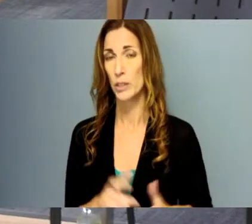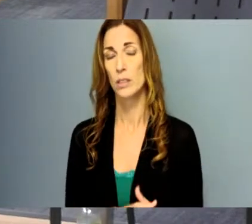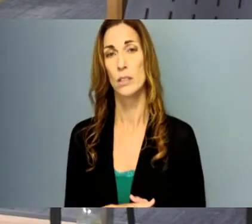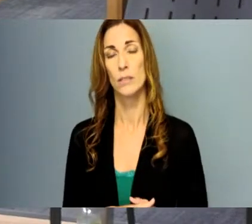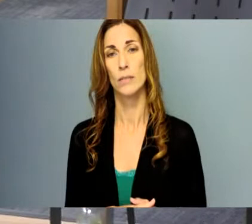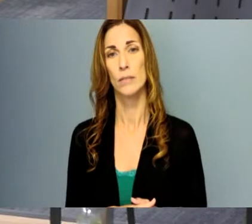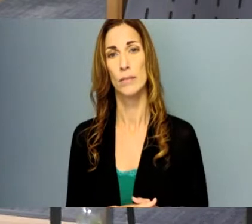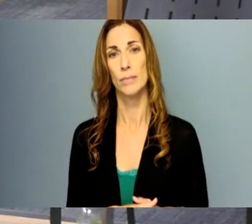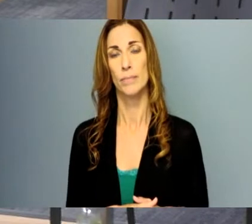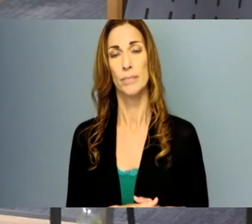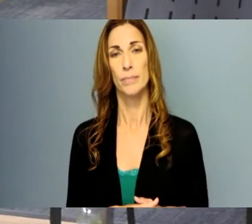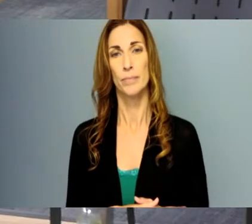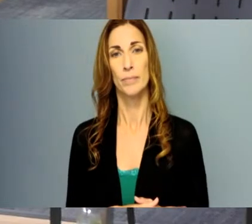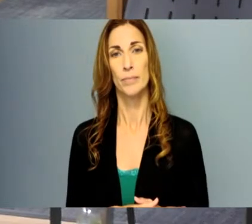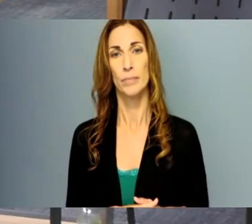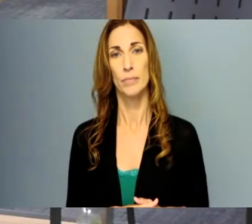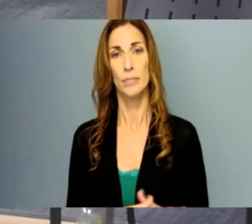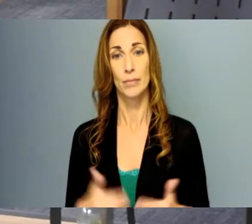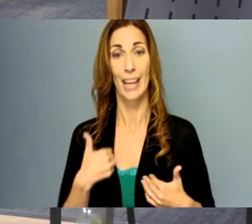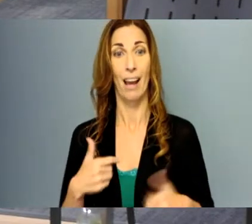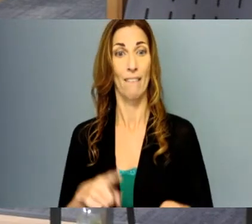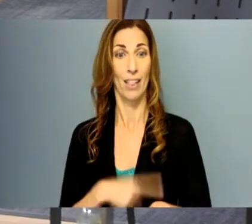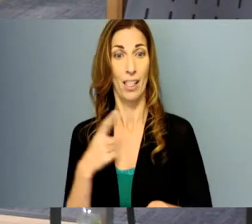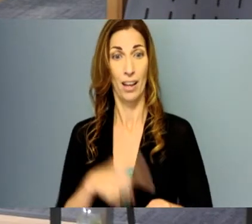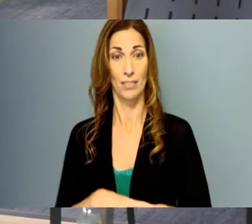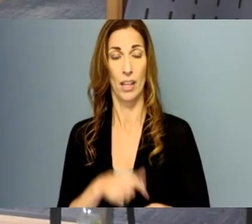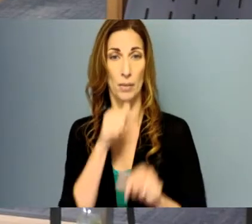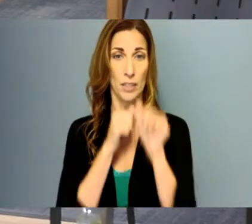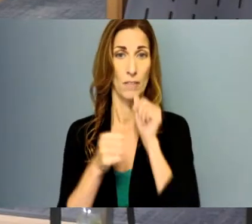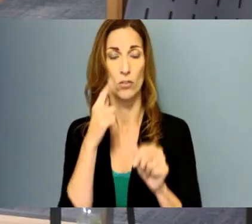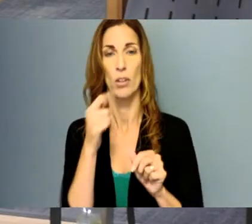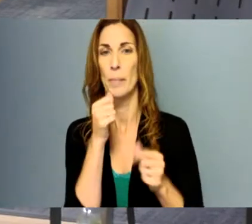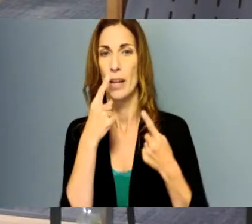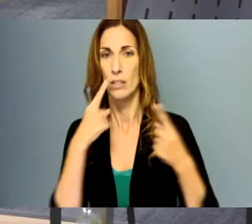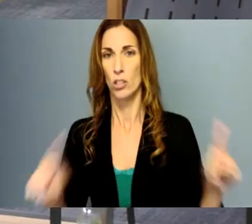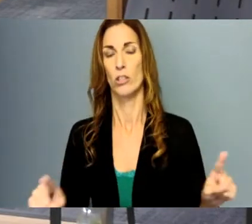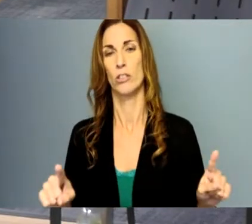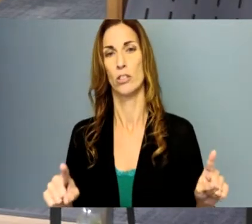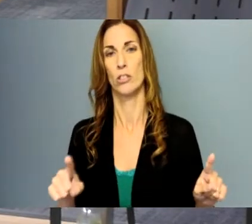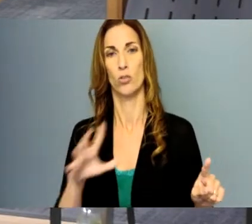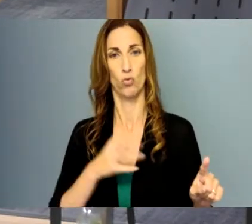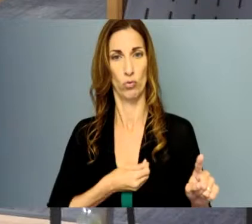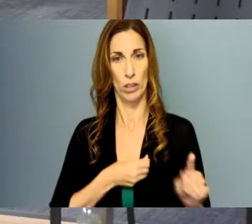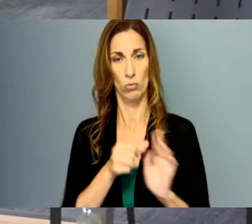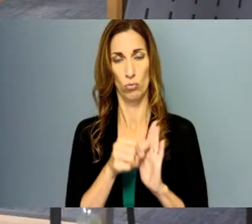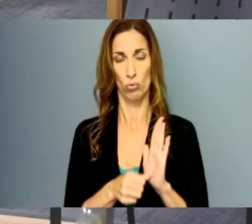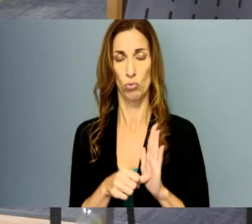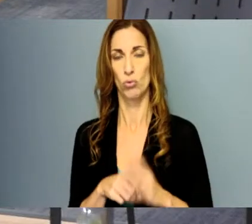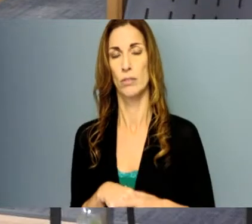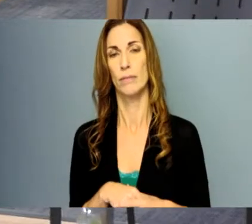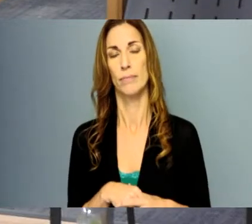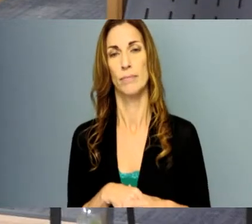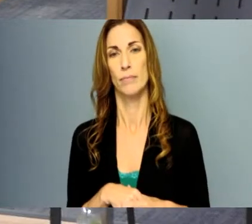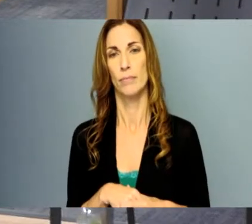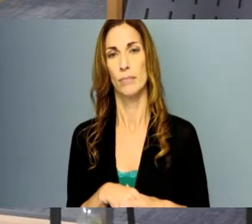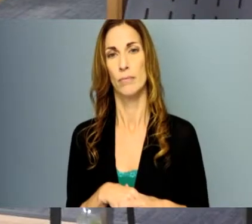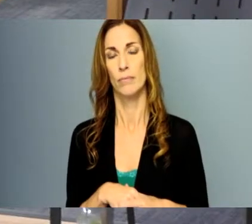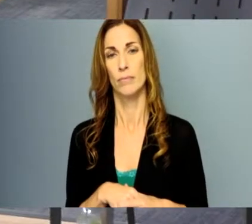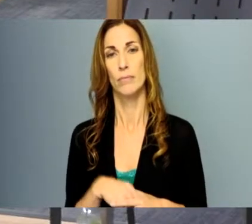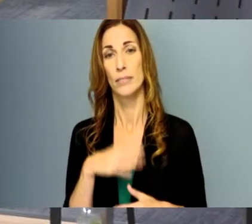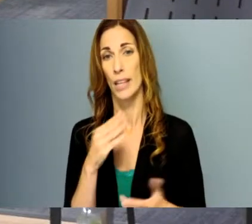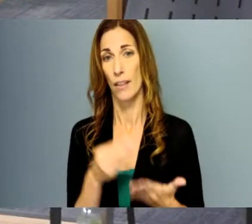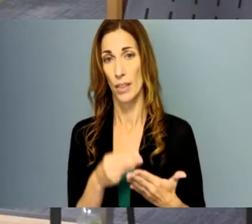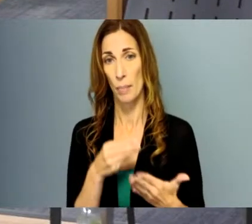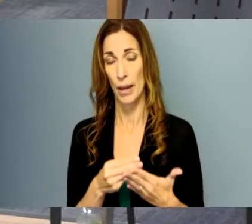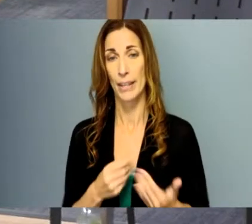and have lifetimes of suffering from these unsuccessful transgender surgeries. And the money